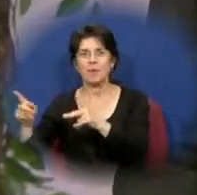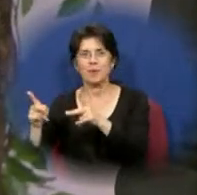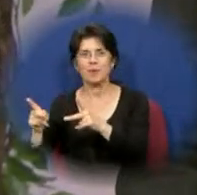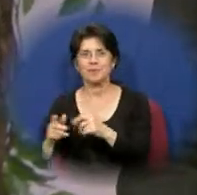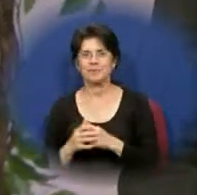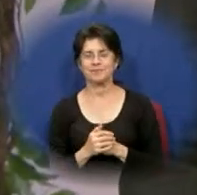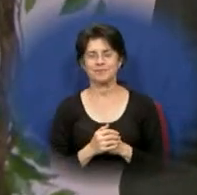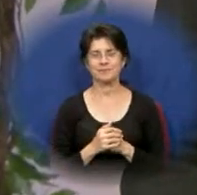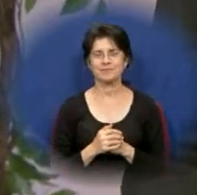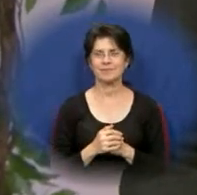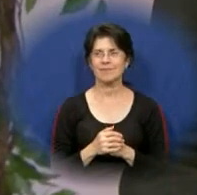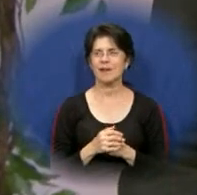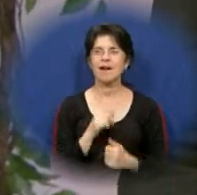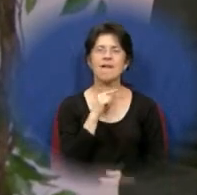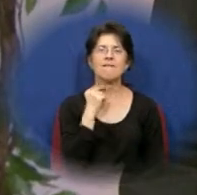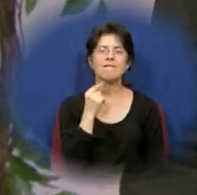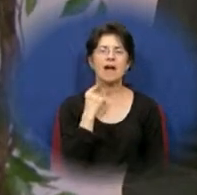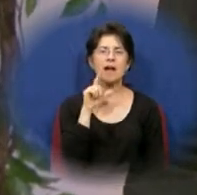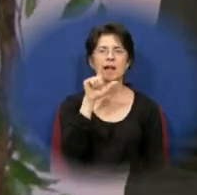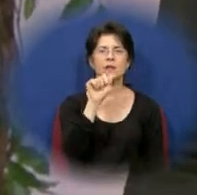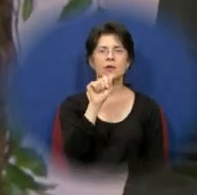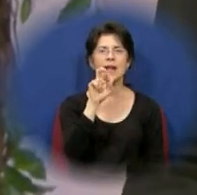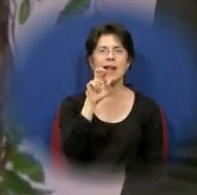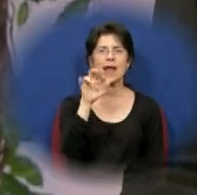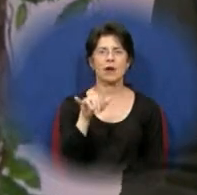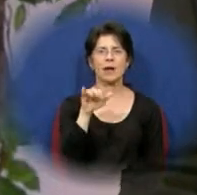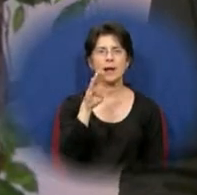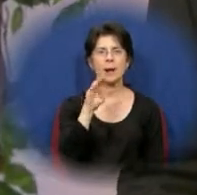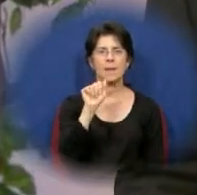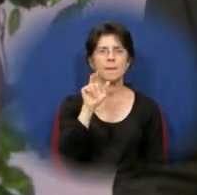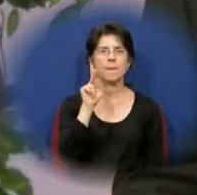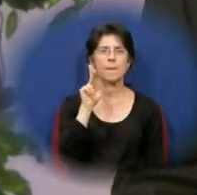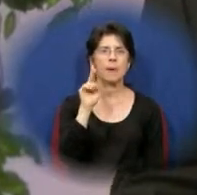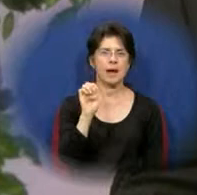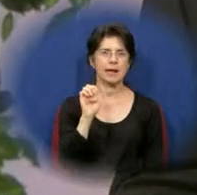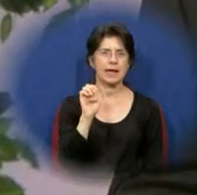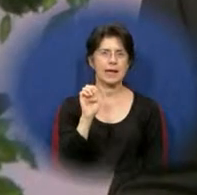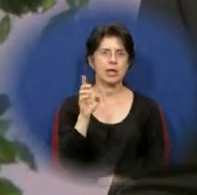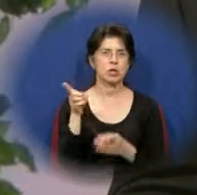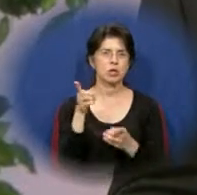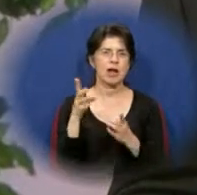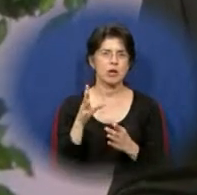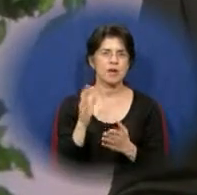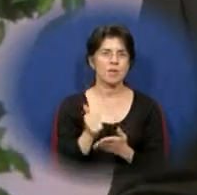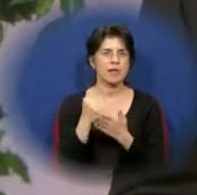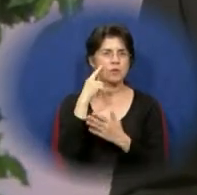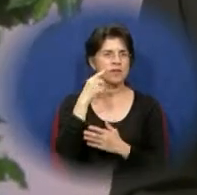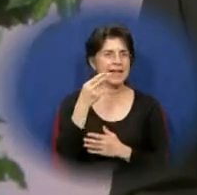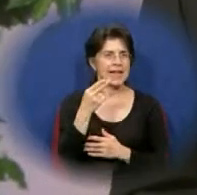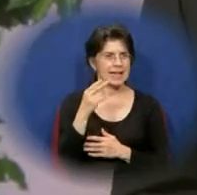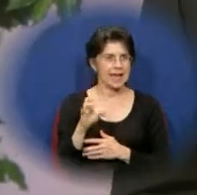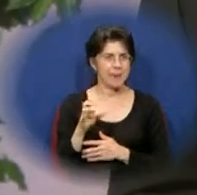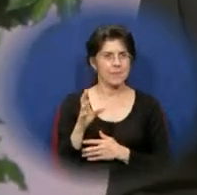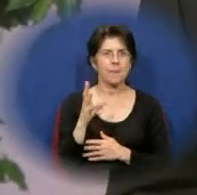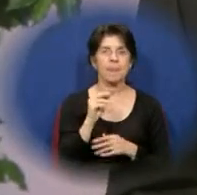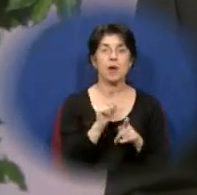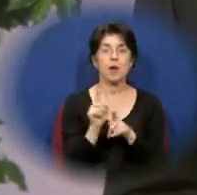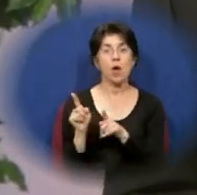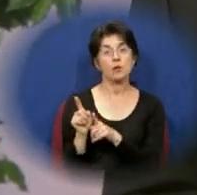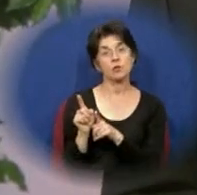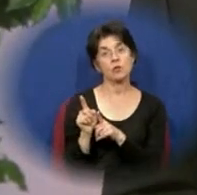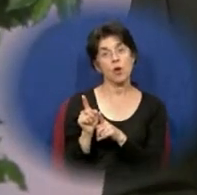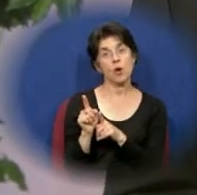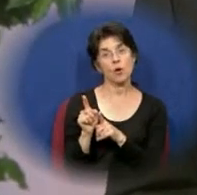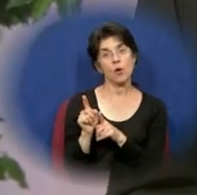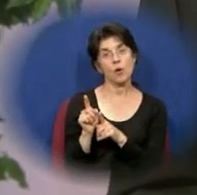Father Larry Bakke, director of the Apostolate to the Handicapped and pastor of St. Clair of Assisi Parish, Monroe, was our